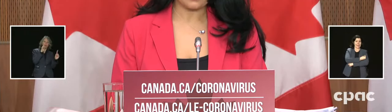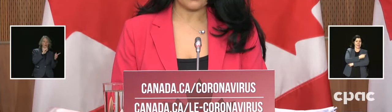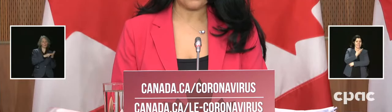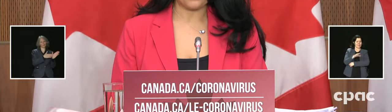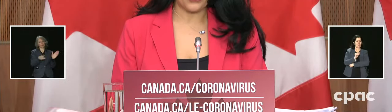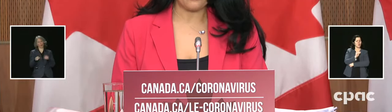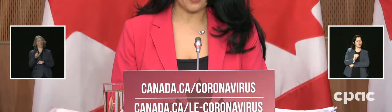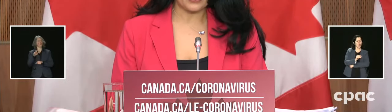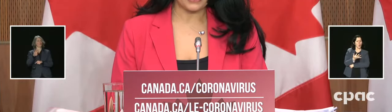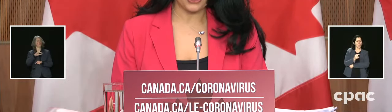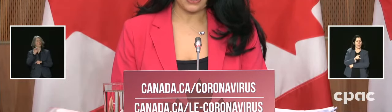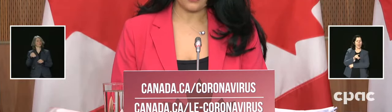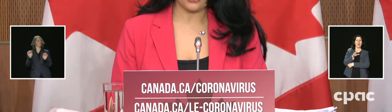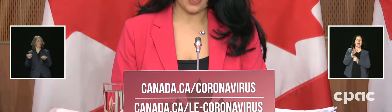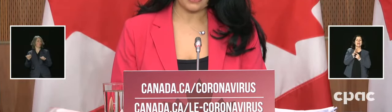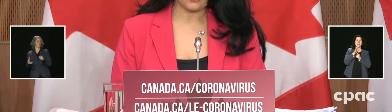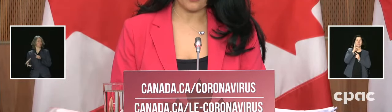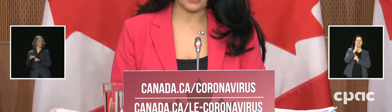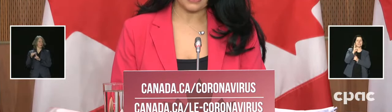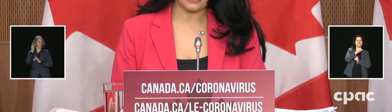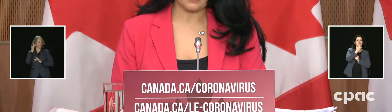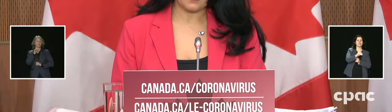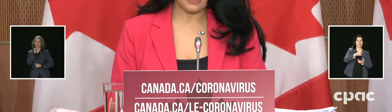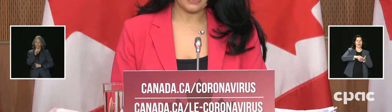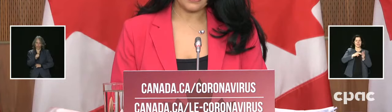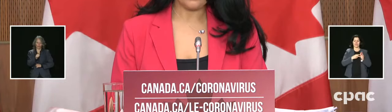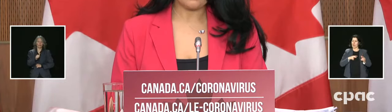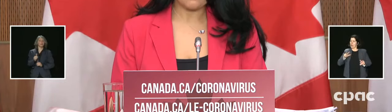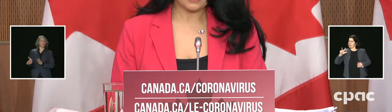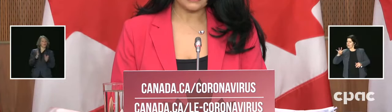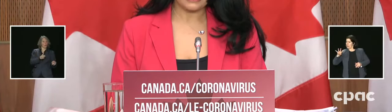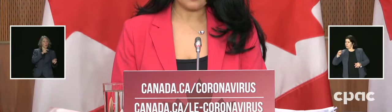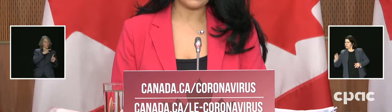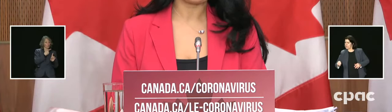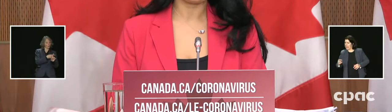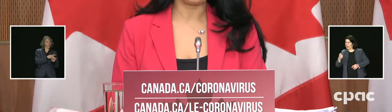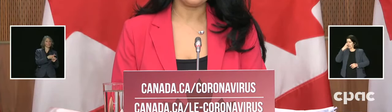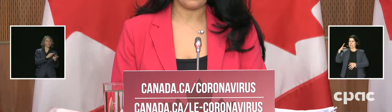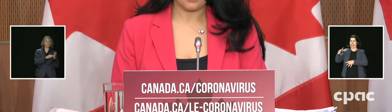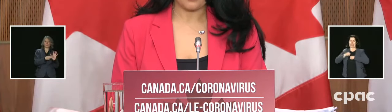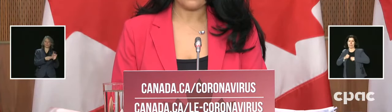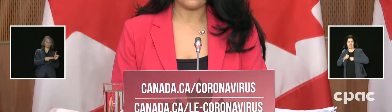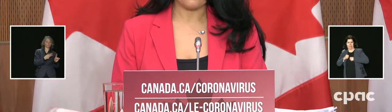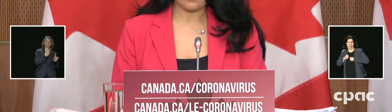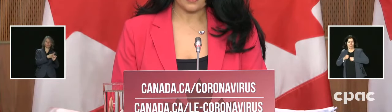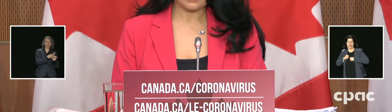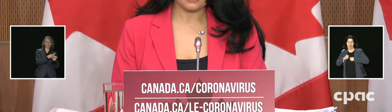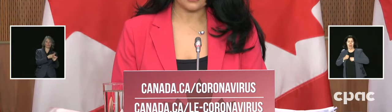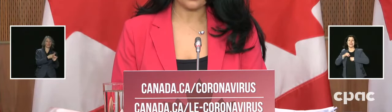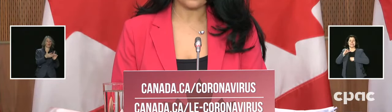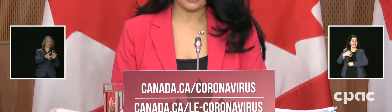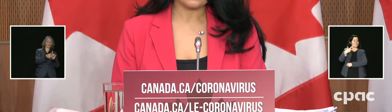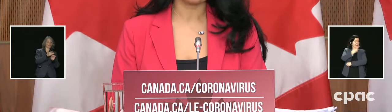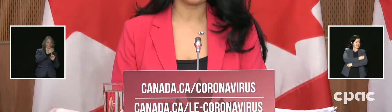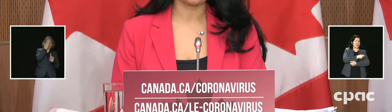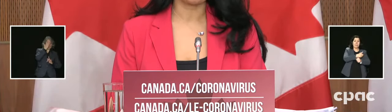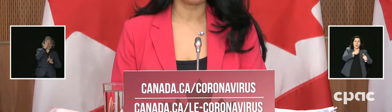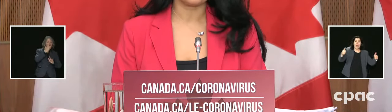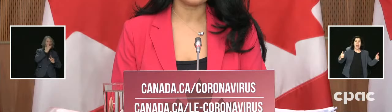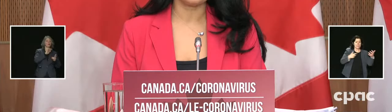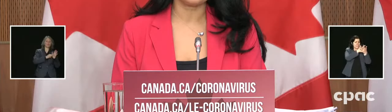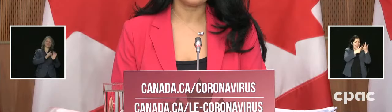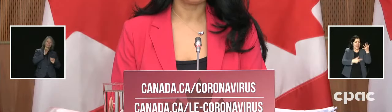34% chance of contracting COVID-19. If you get vaccinated by any of the 5 vaccines, your chance of